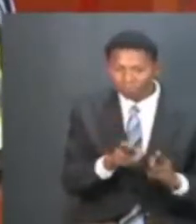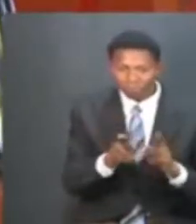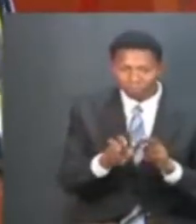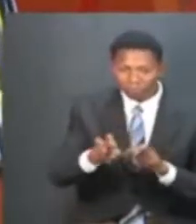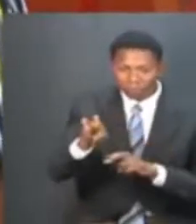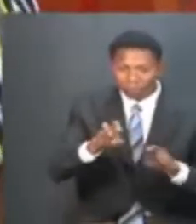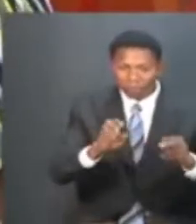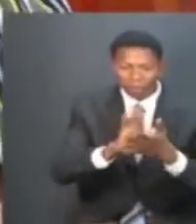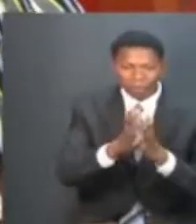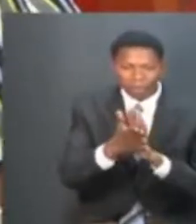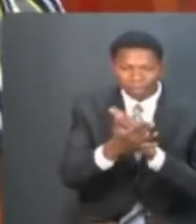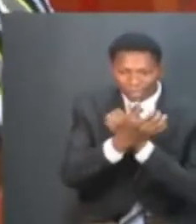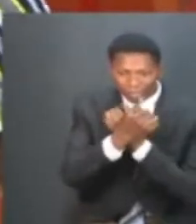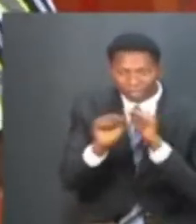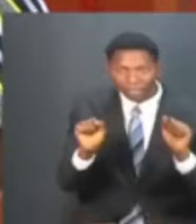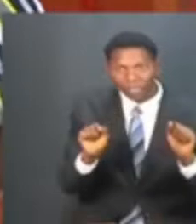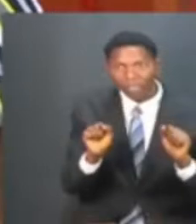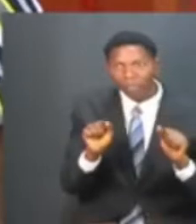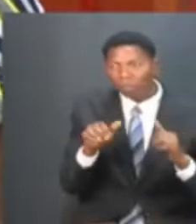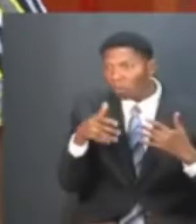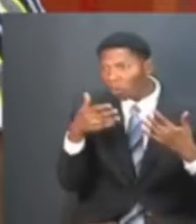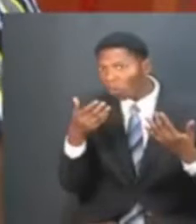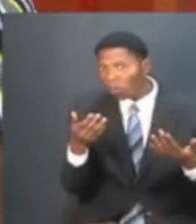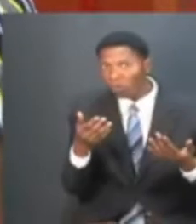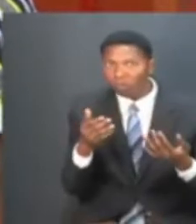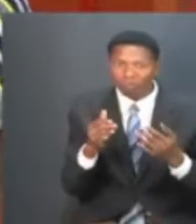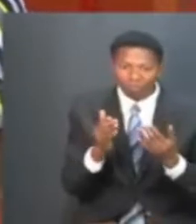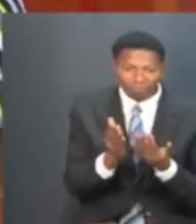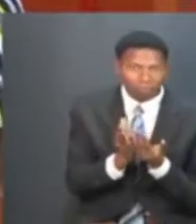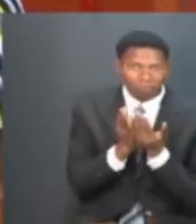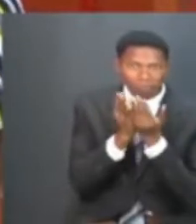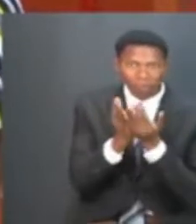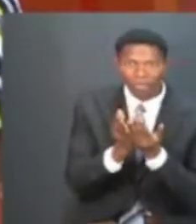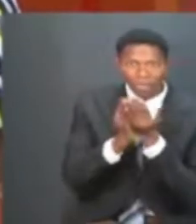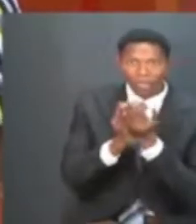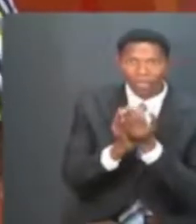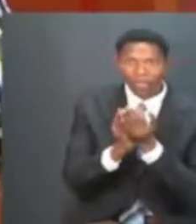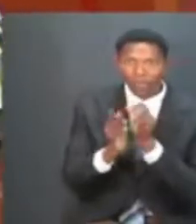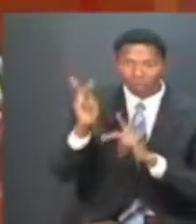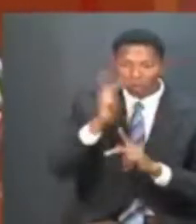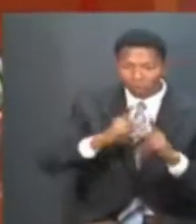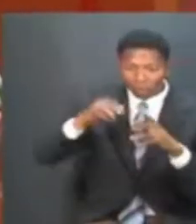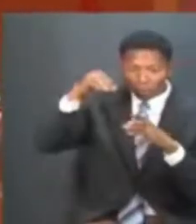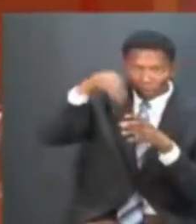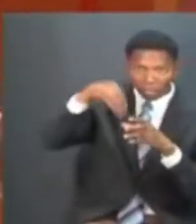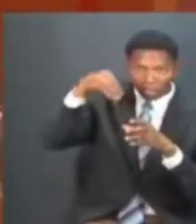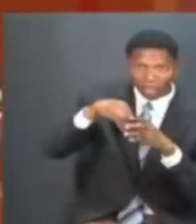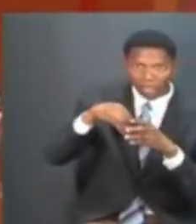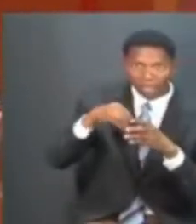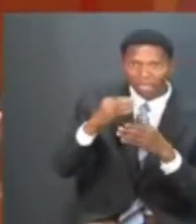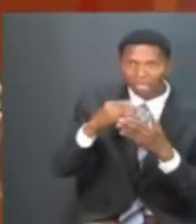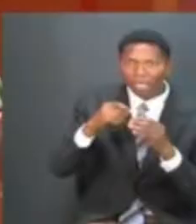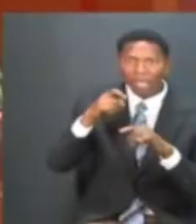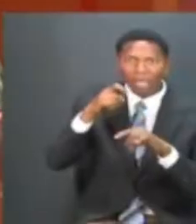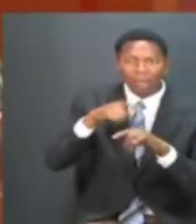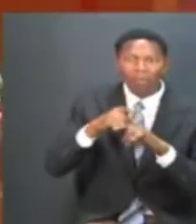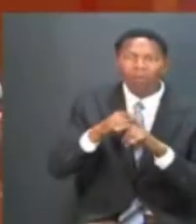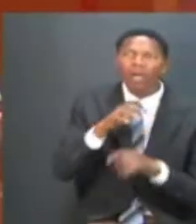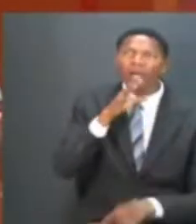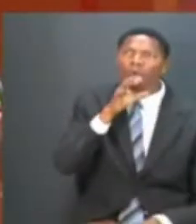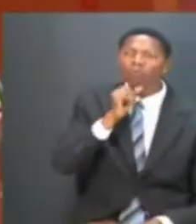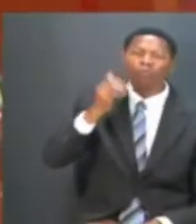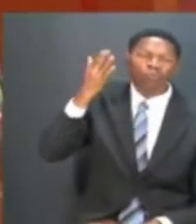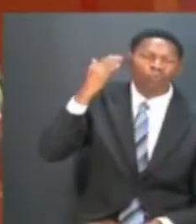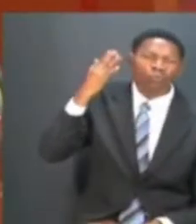them, or the boats that they use are so outmoded and are